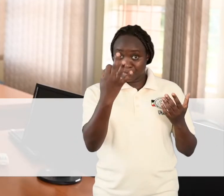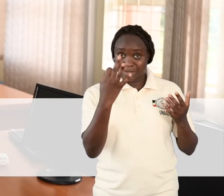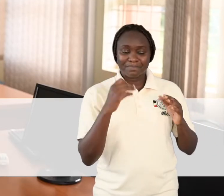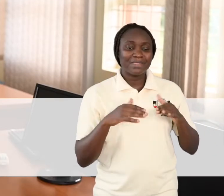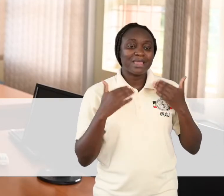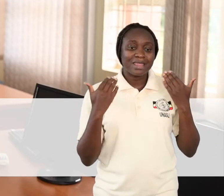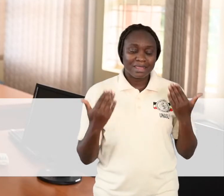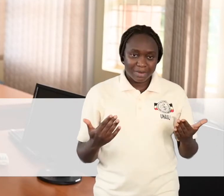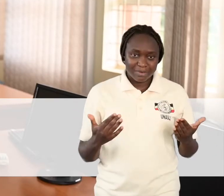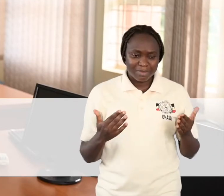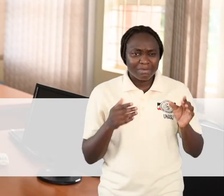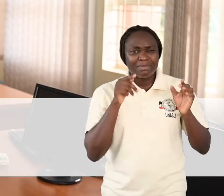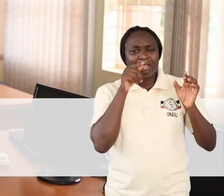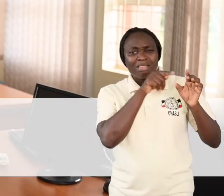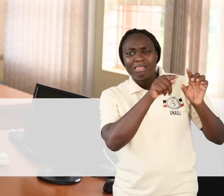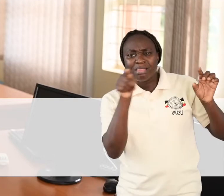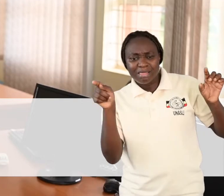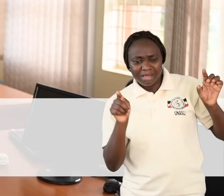the subsets